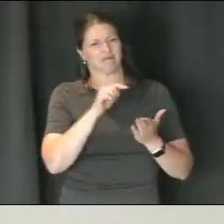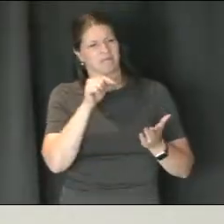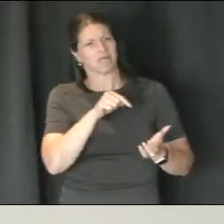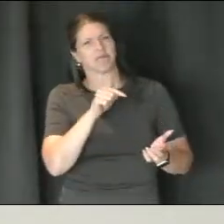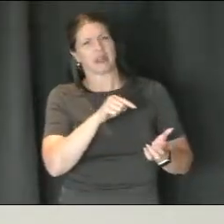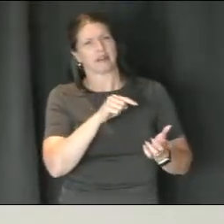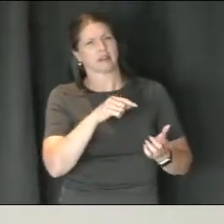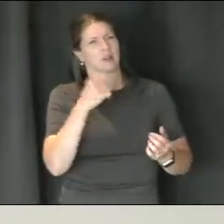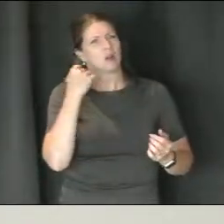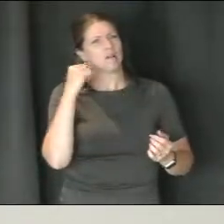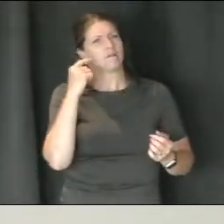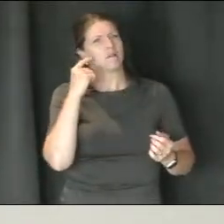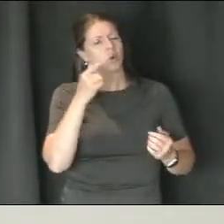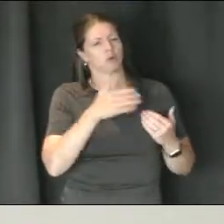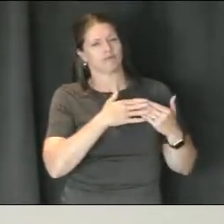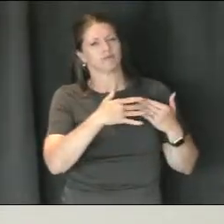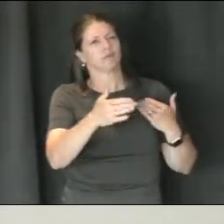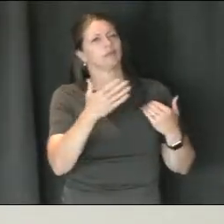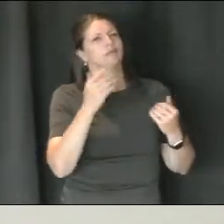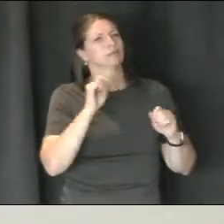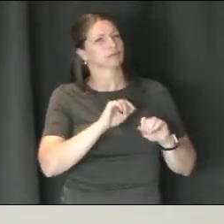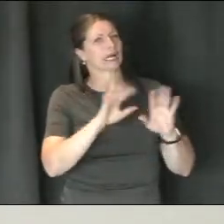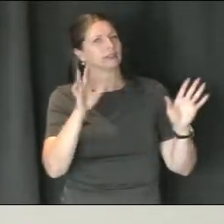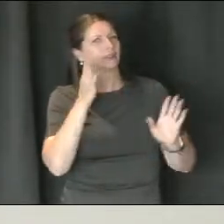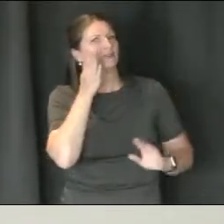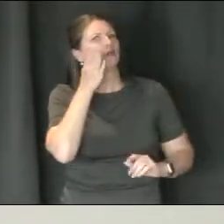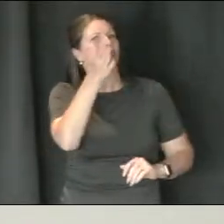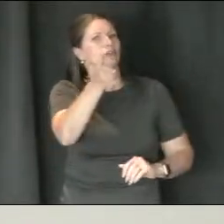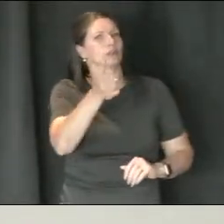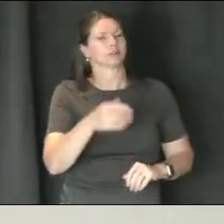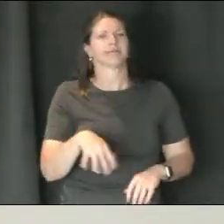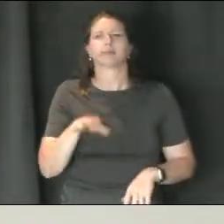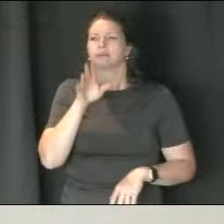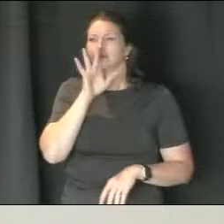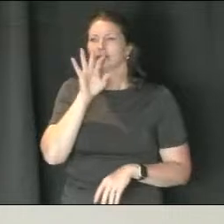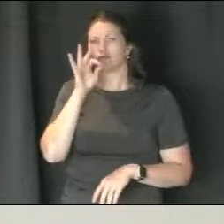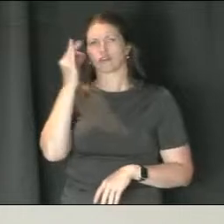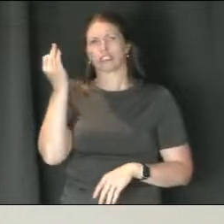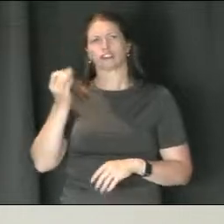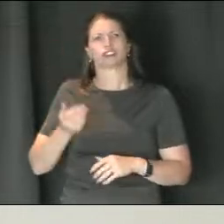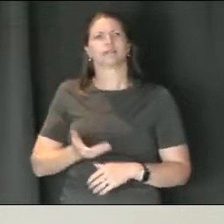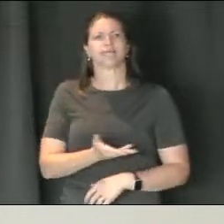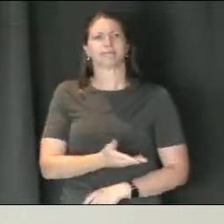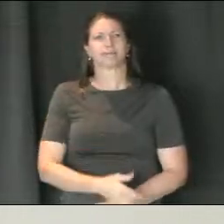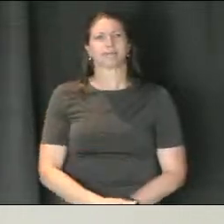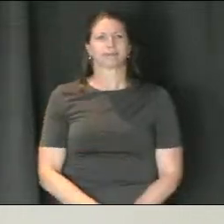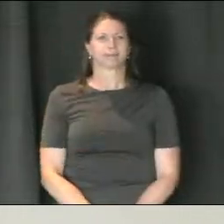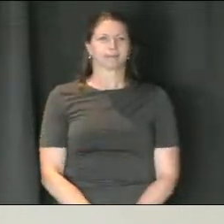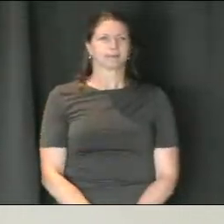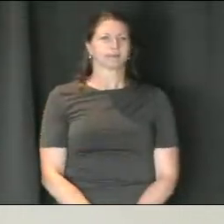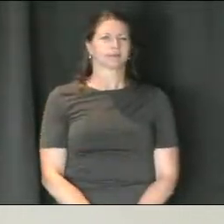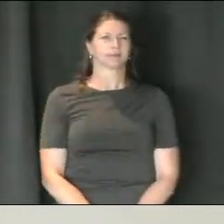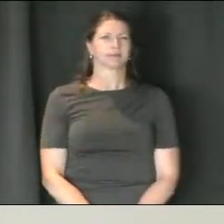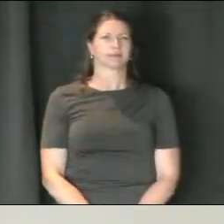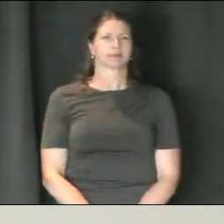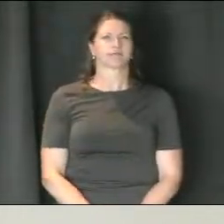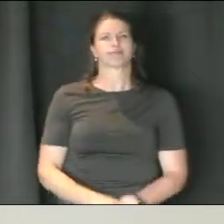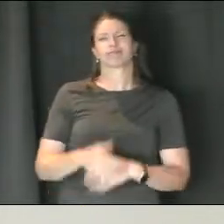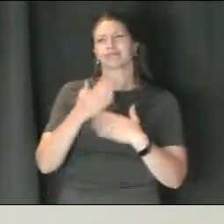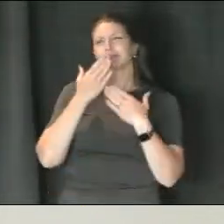Pour la communauté francophone, les écoles françaises, c'est notre avenir. Merci.